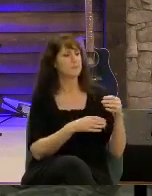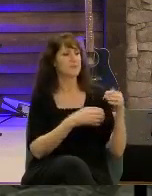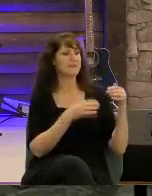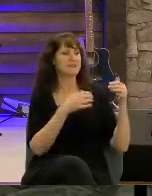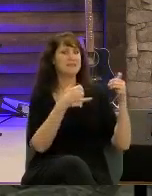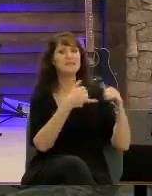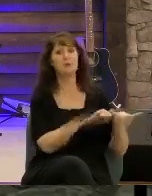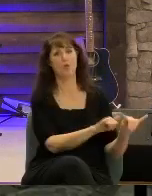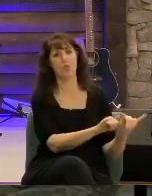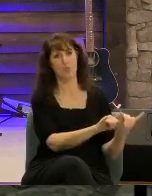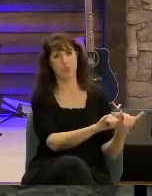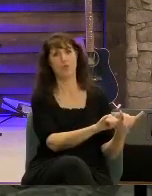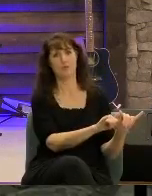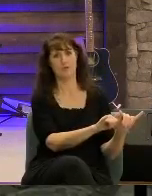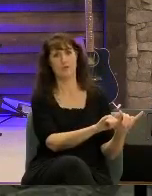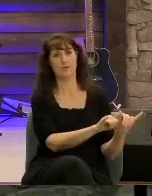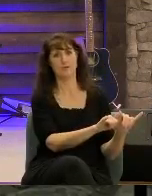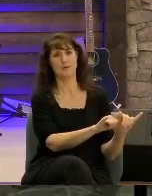to that? Okay.